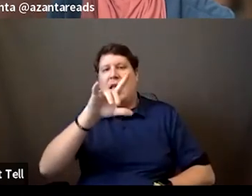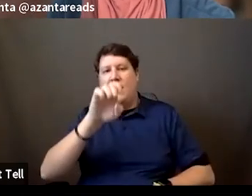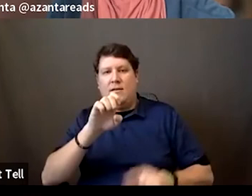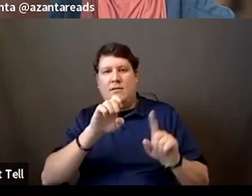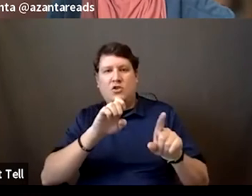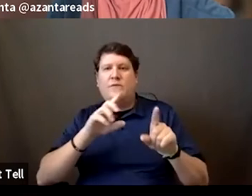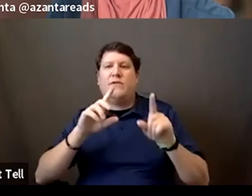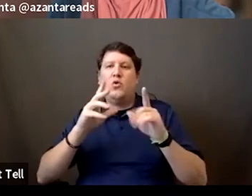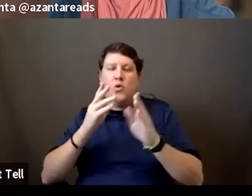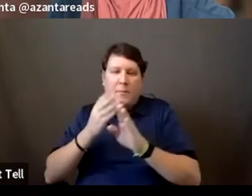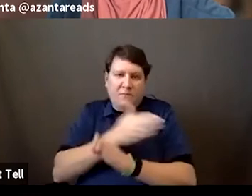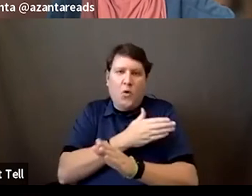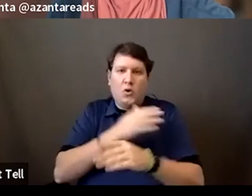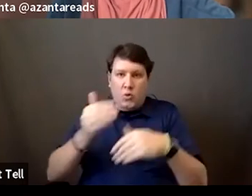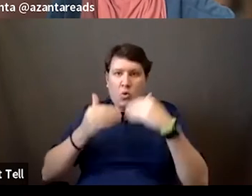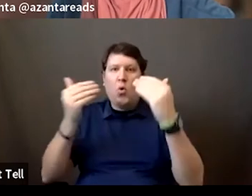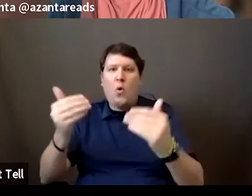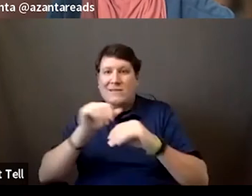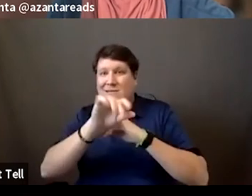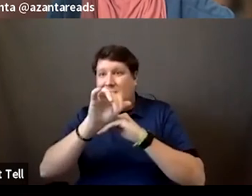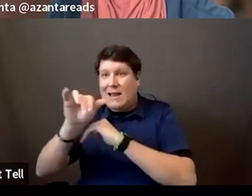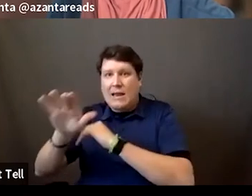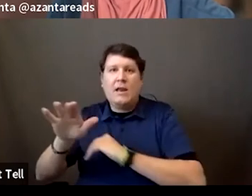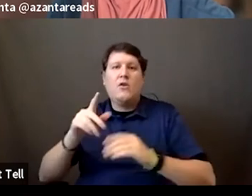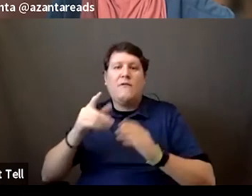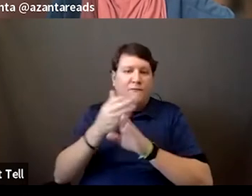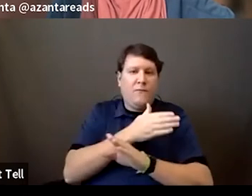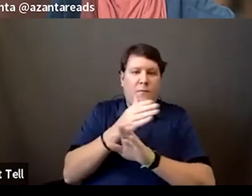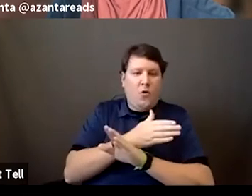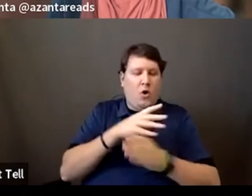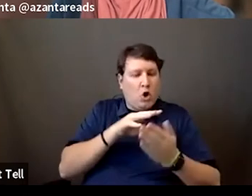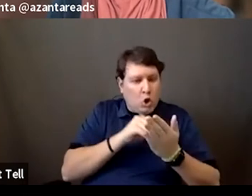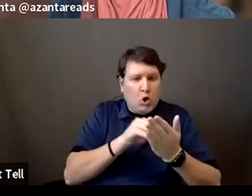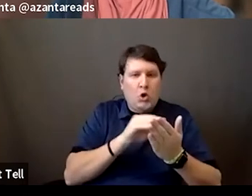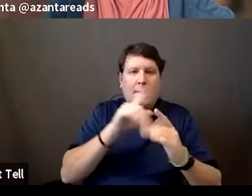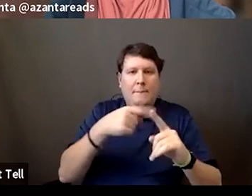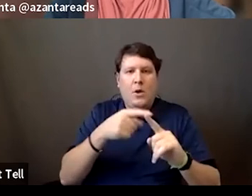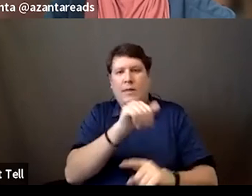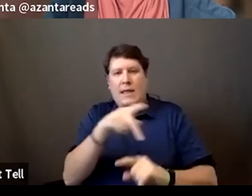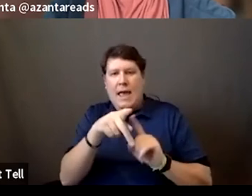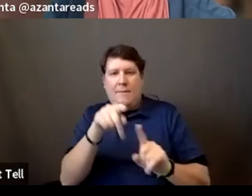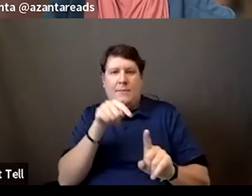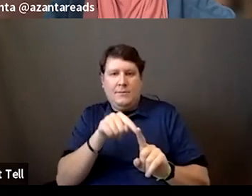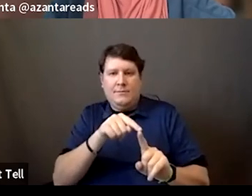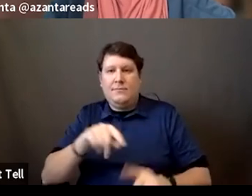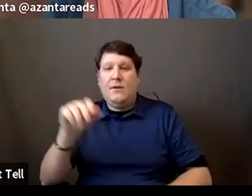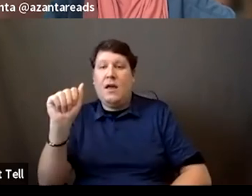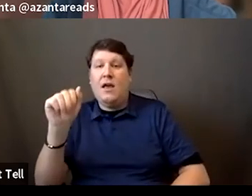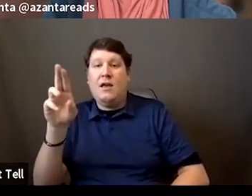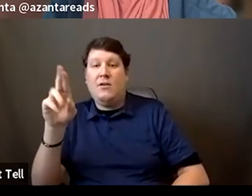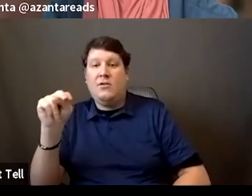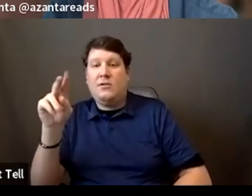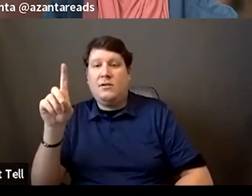That's great advice. Anyone else wants to jump in? Kimberly or Arundhati? Yep, please, Arundhati. Sure, just